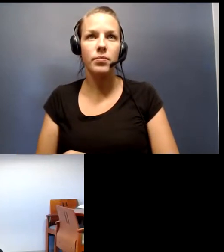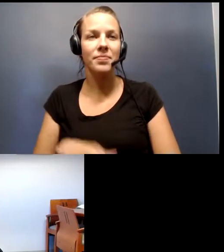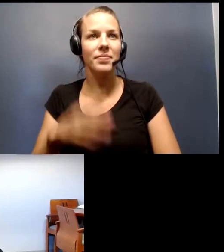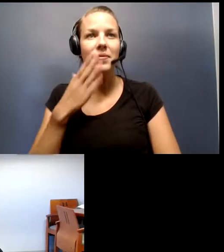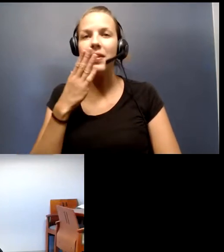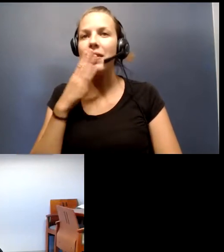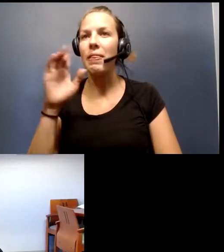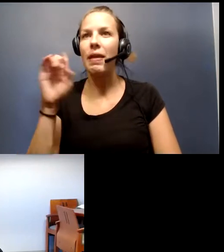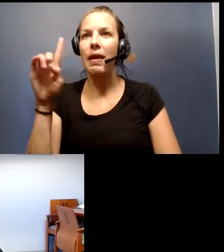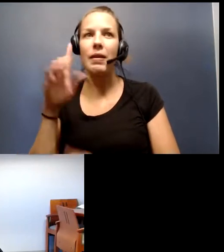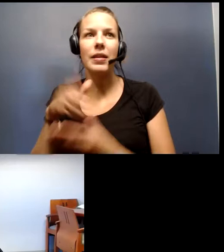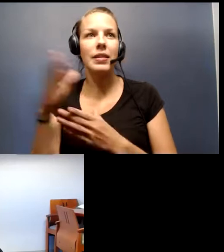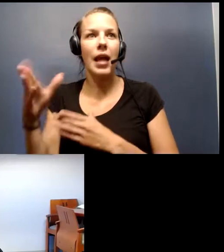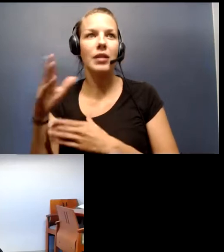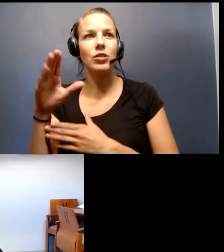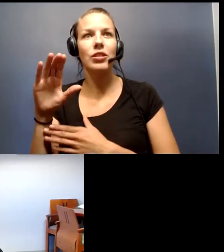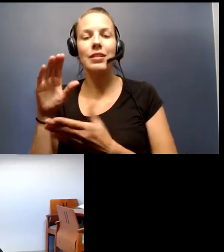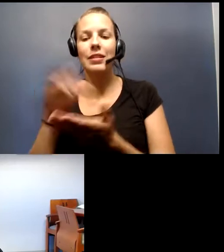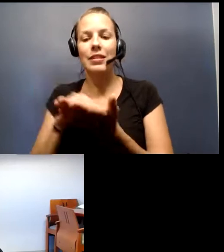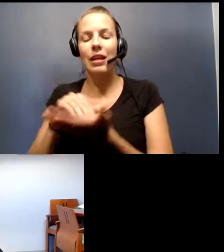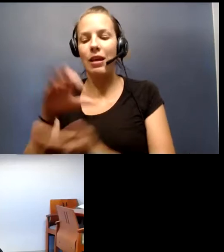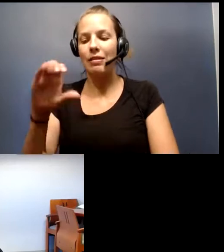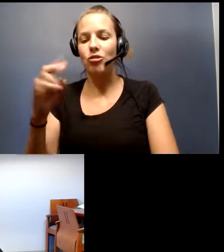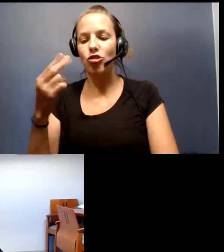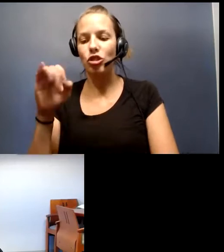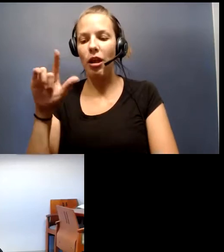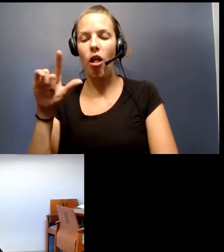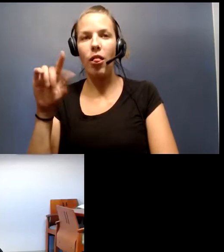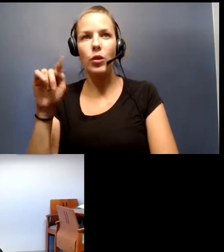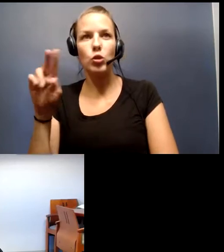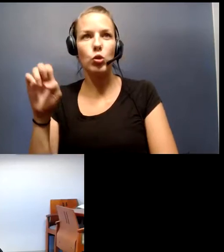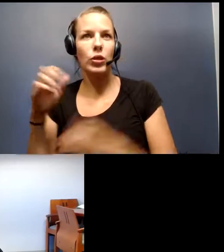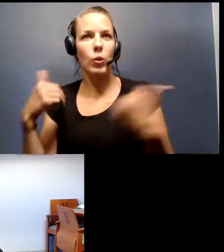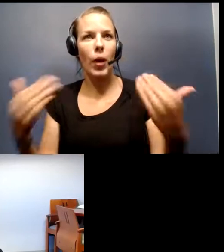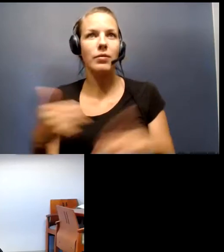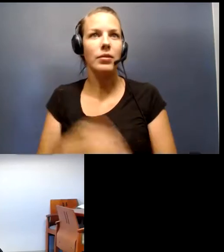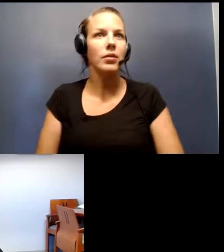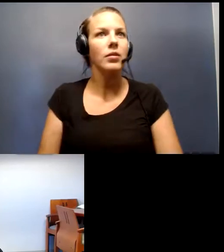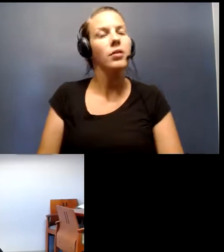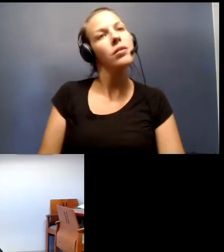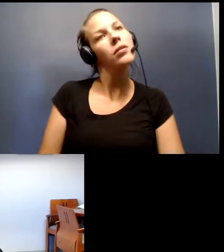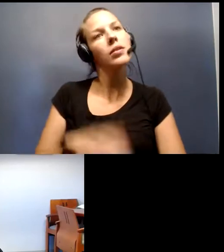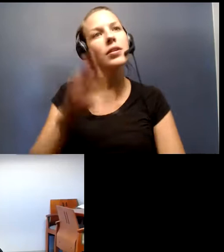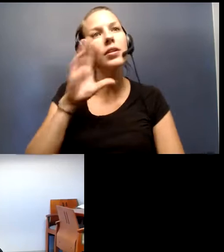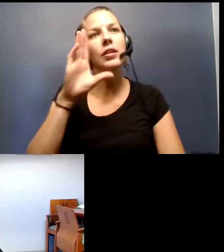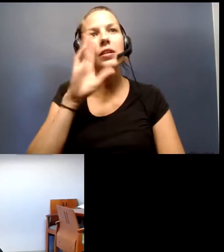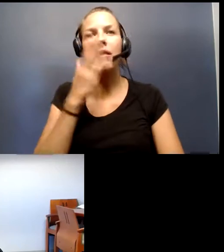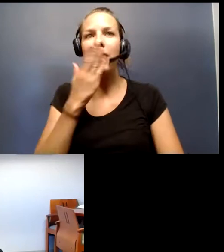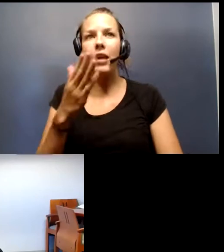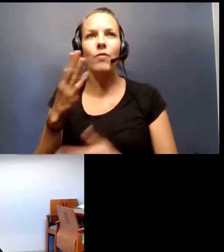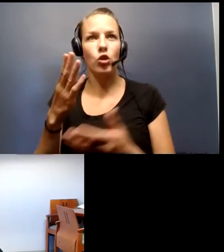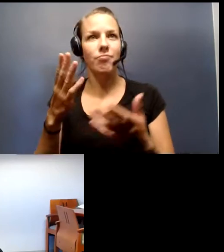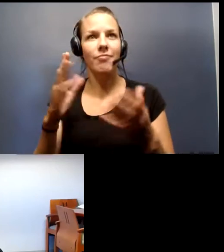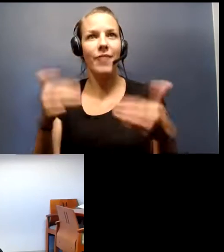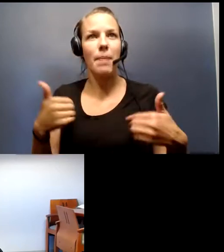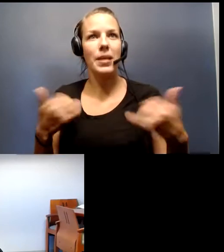Thank you, Ed. Next, we will hear from Dr. Cheryl True. Please go ahead, Cheryl. Thank you. Hi, thank you for having me today.